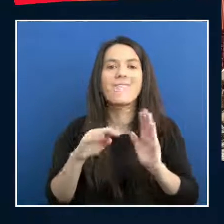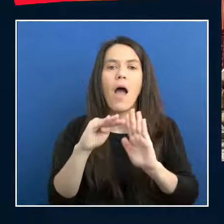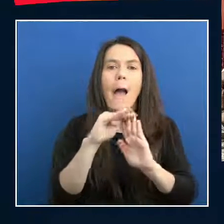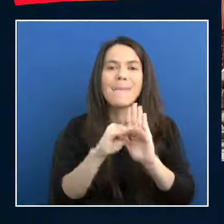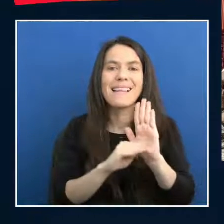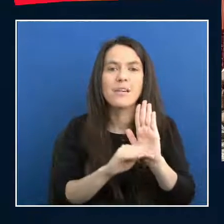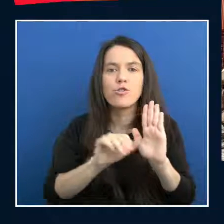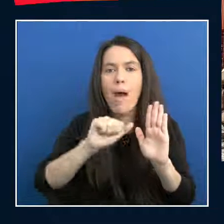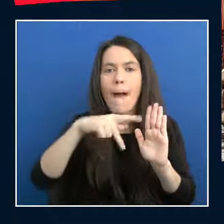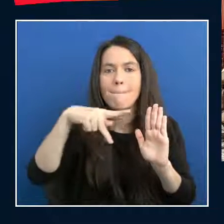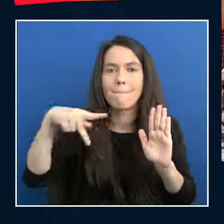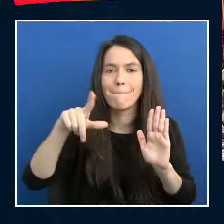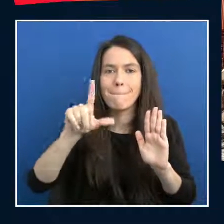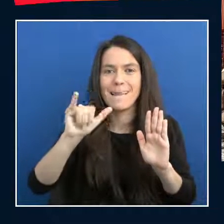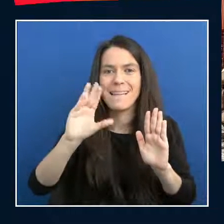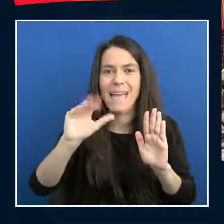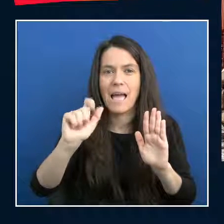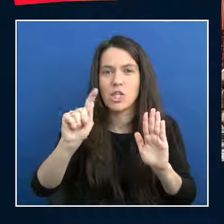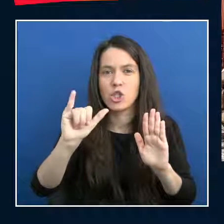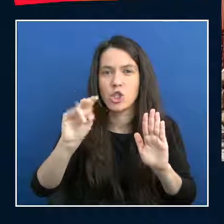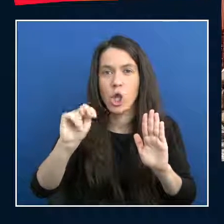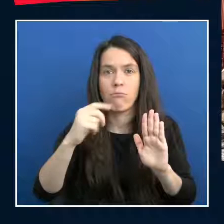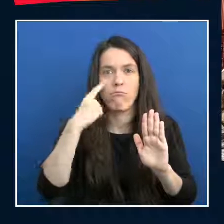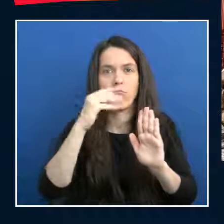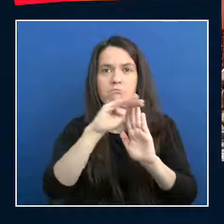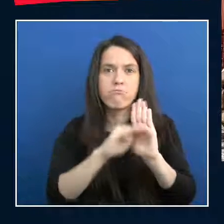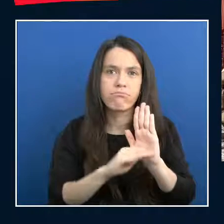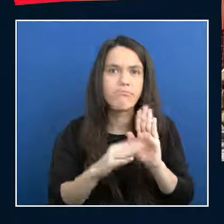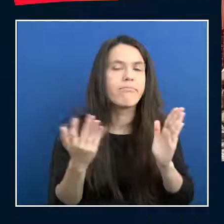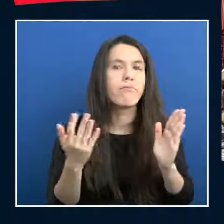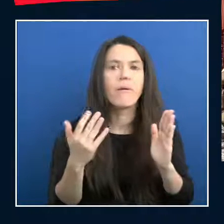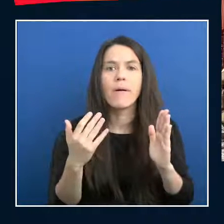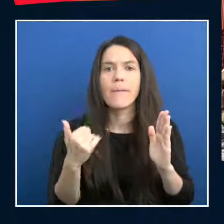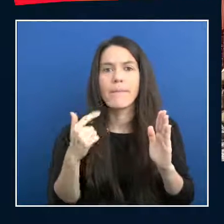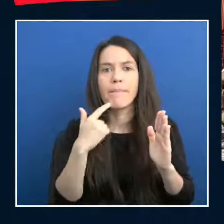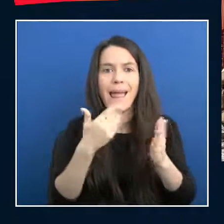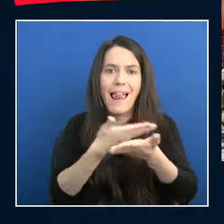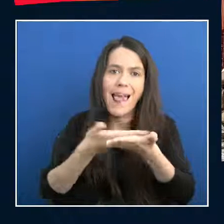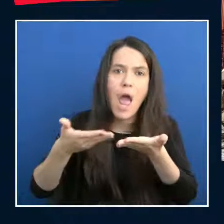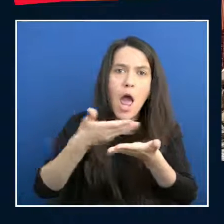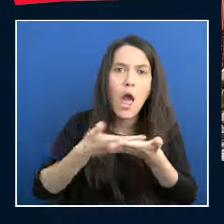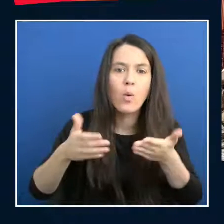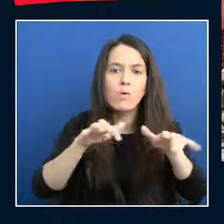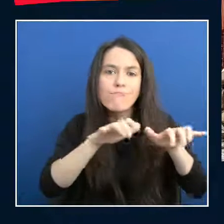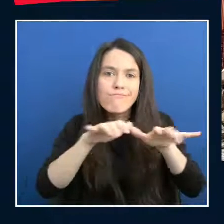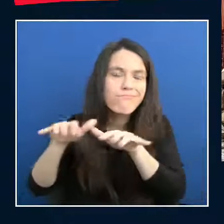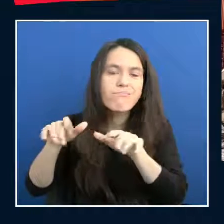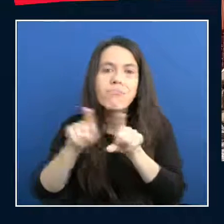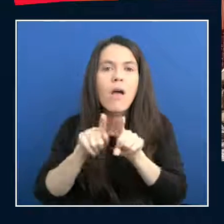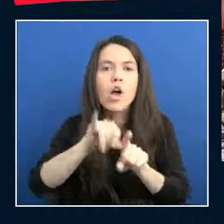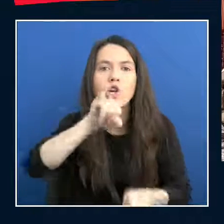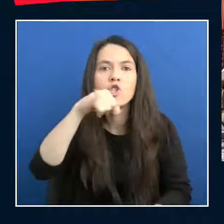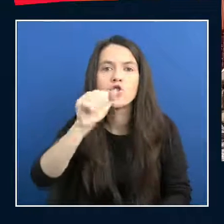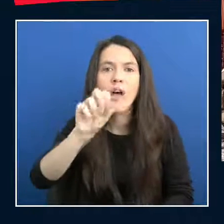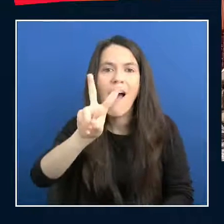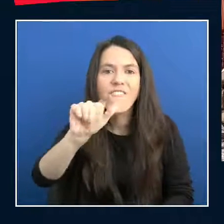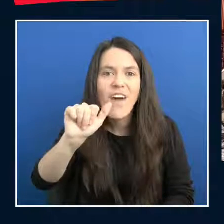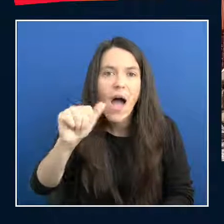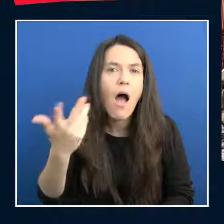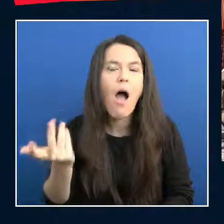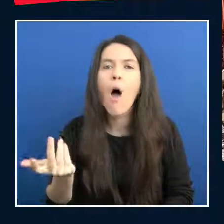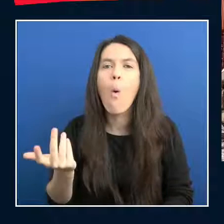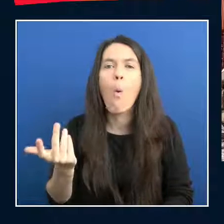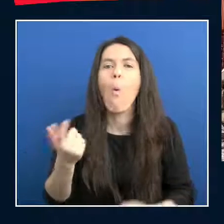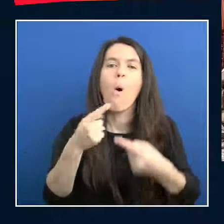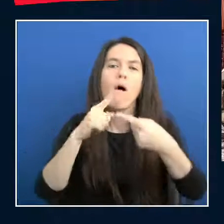everything what I need together. So here I have my app, my programming language, such as Java, for instance, or .NET